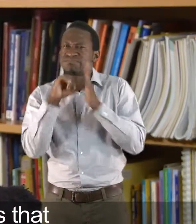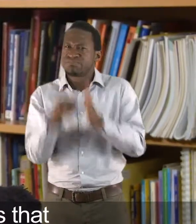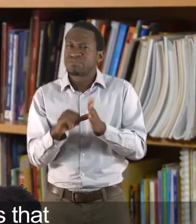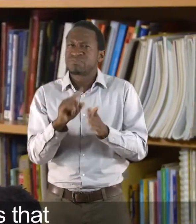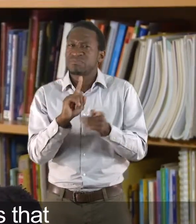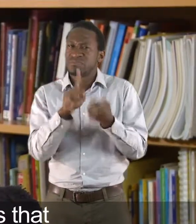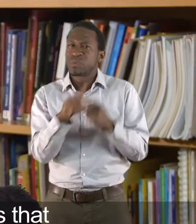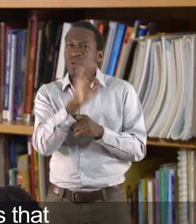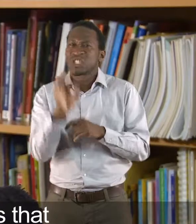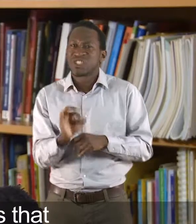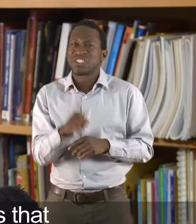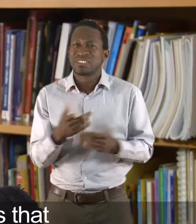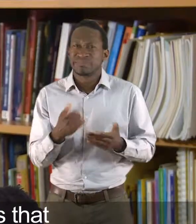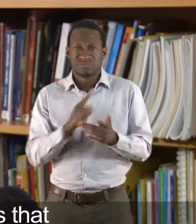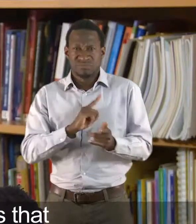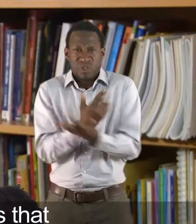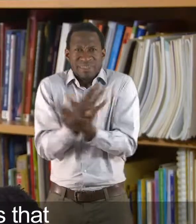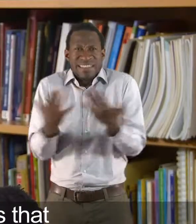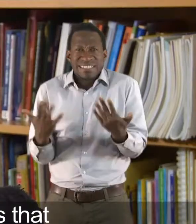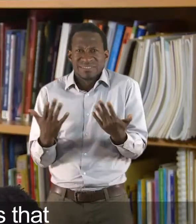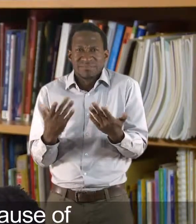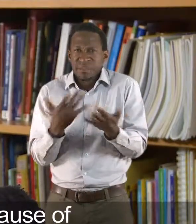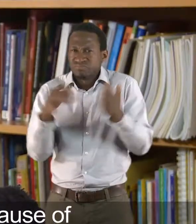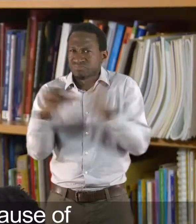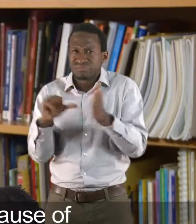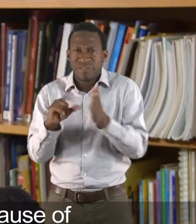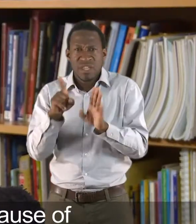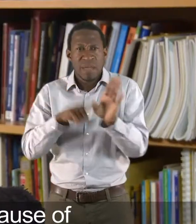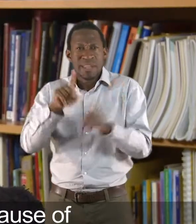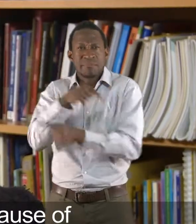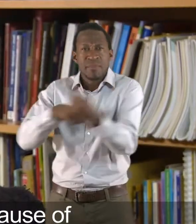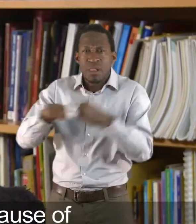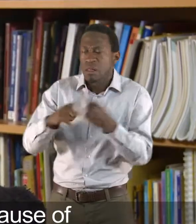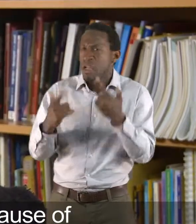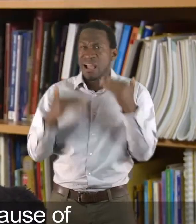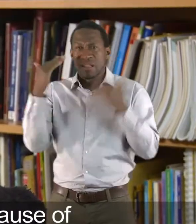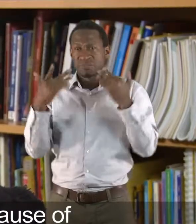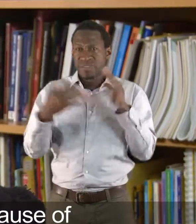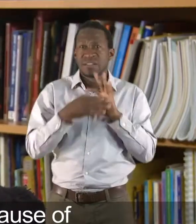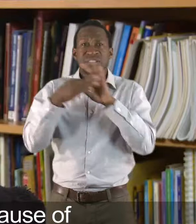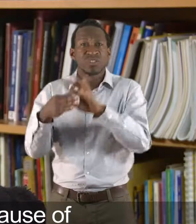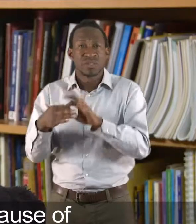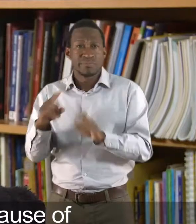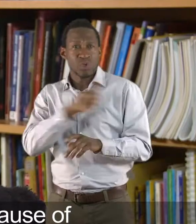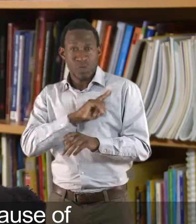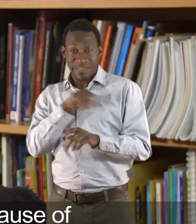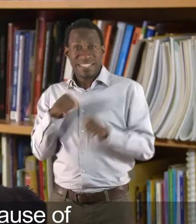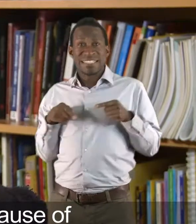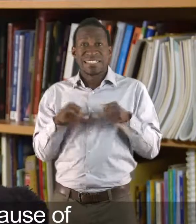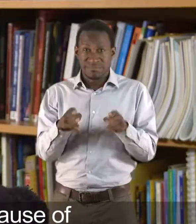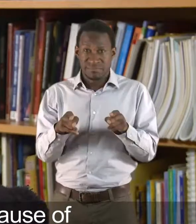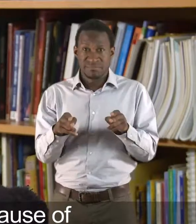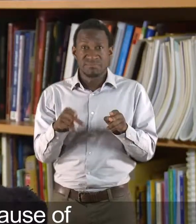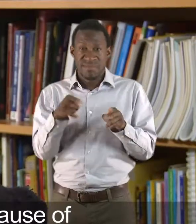have so many things that make it difficult for young people and adults to really engage because of the